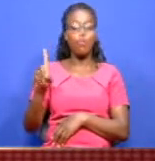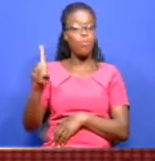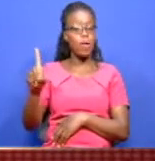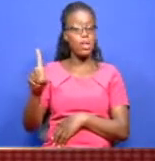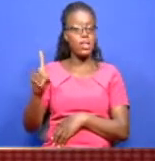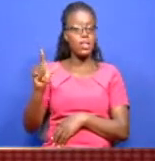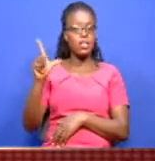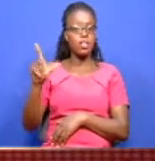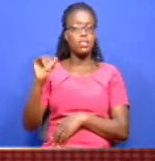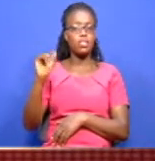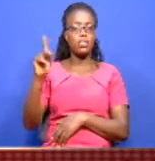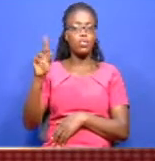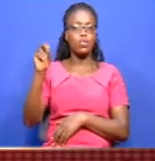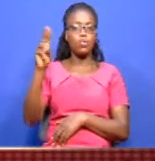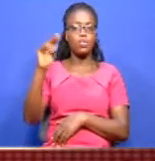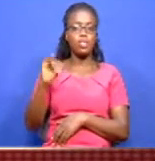1.